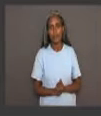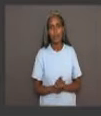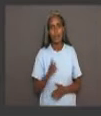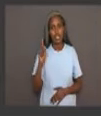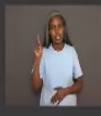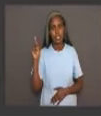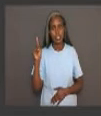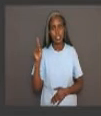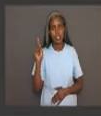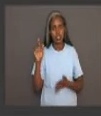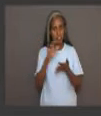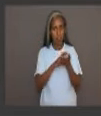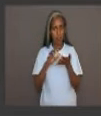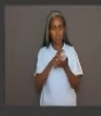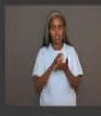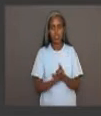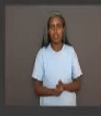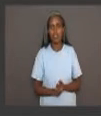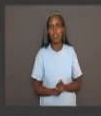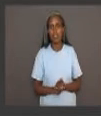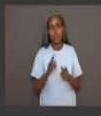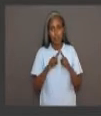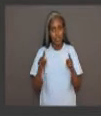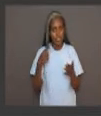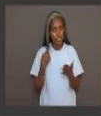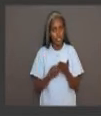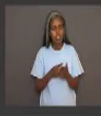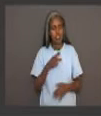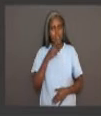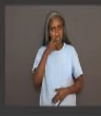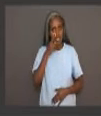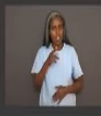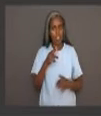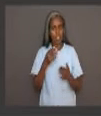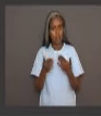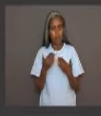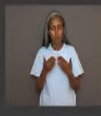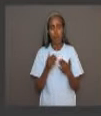This sounds confusing, but it is really quite simple.